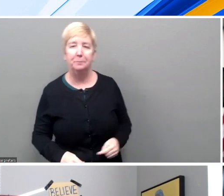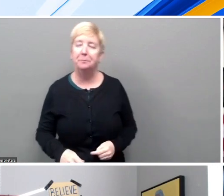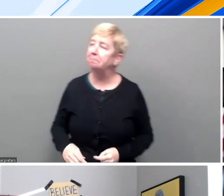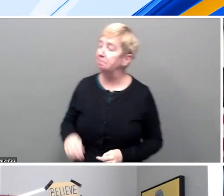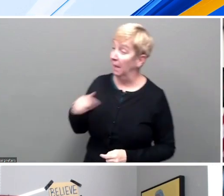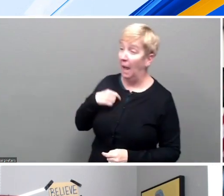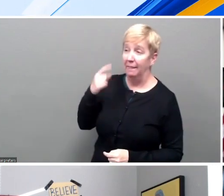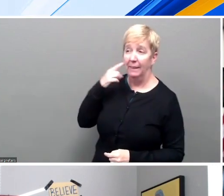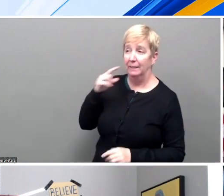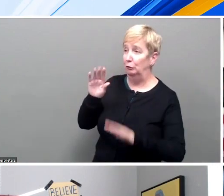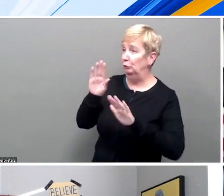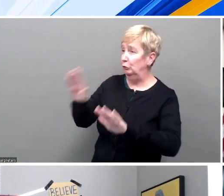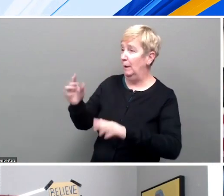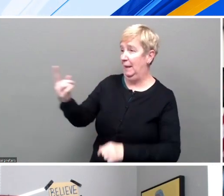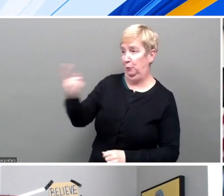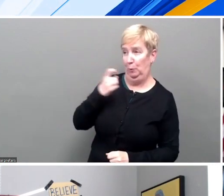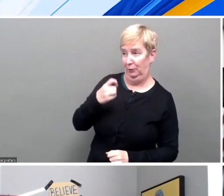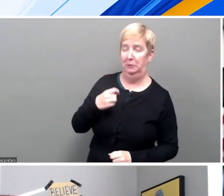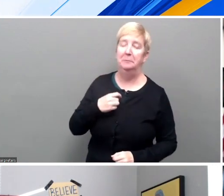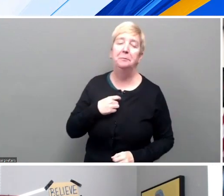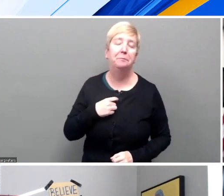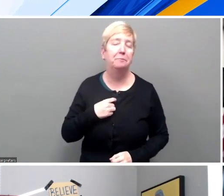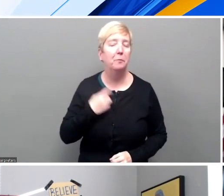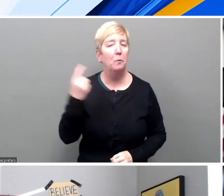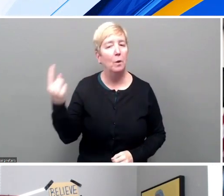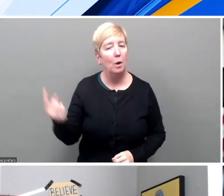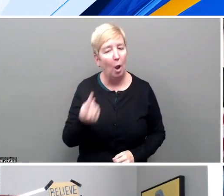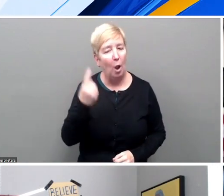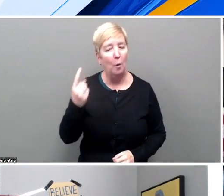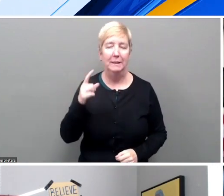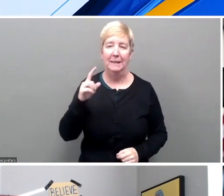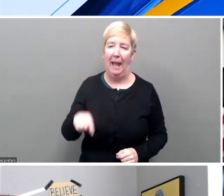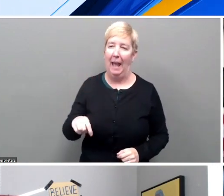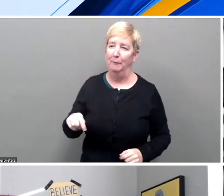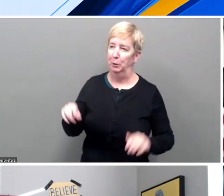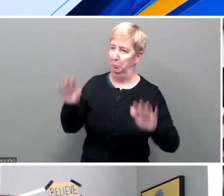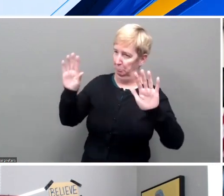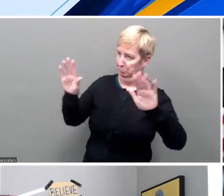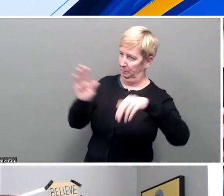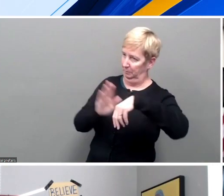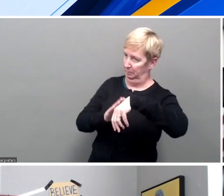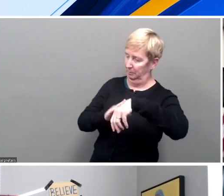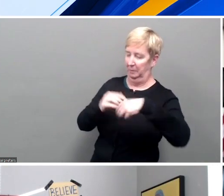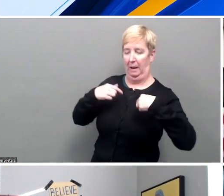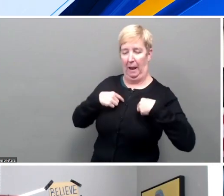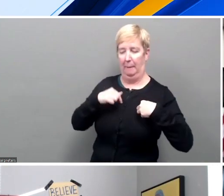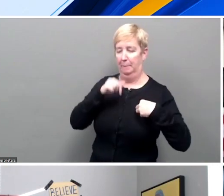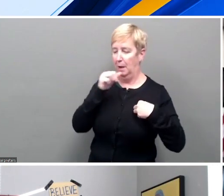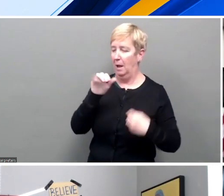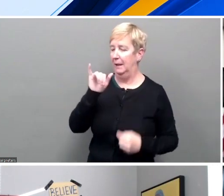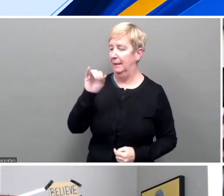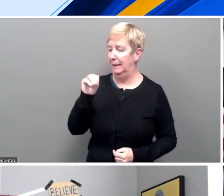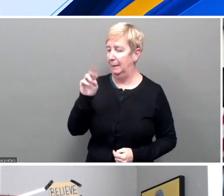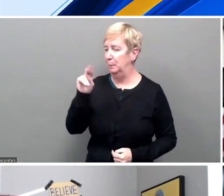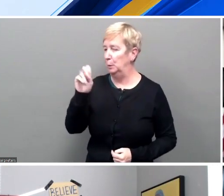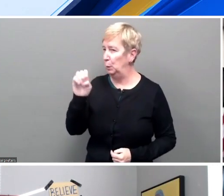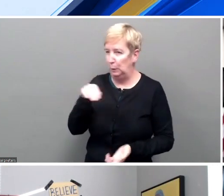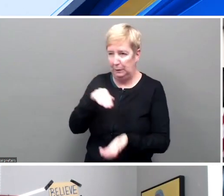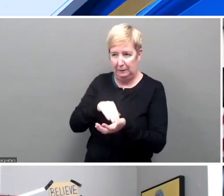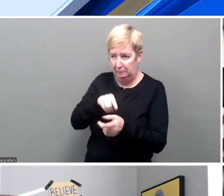excellent question, and I always have to give my disclaimer that I'm not an immunologist. I don't pretend to